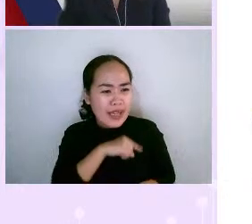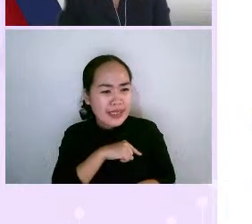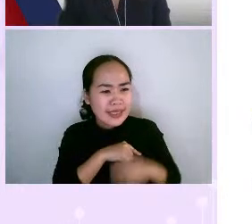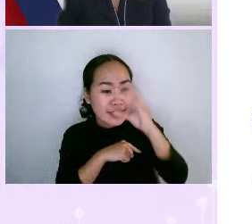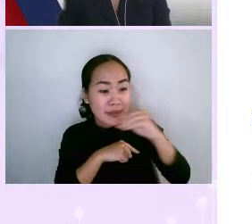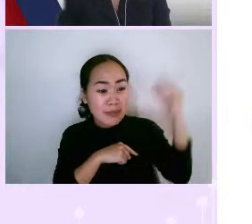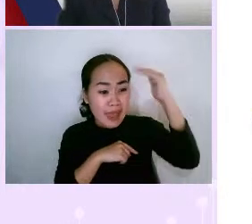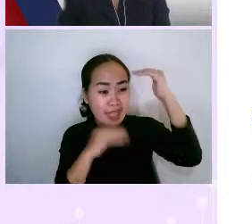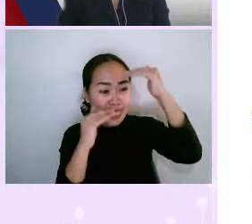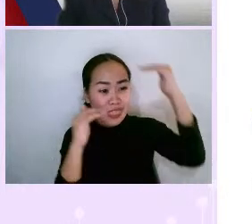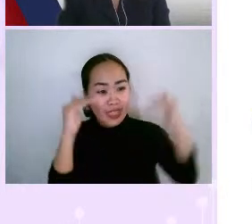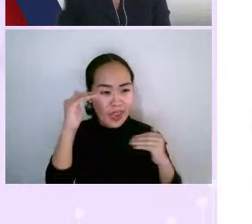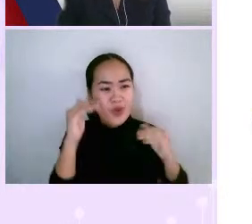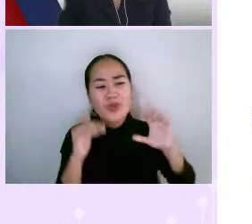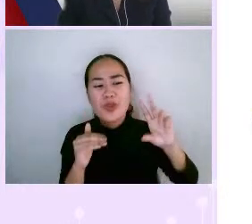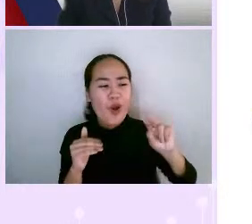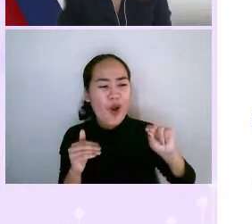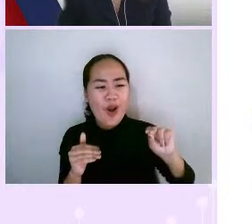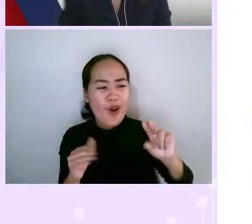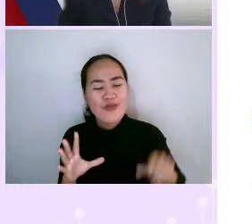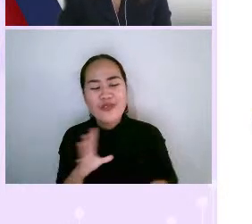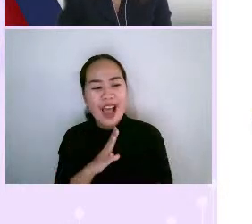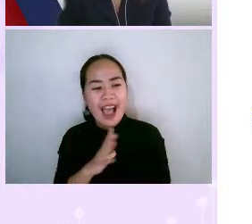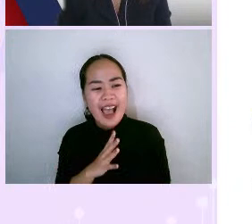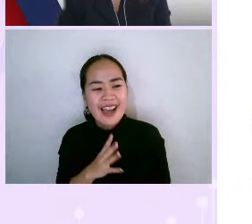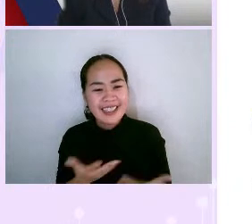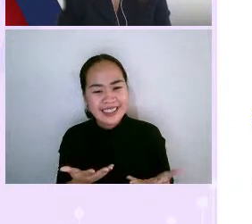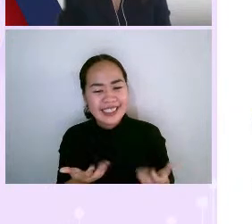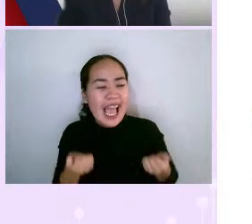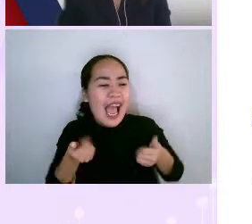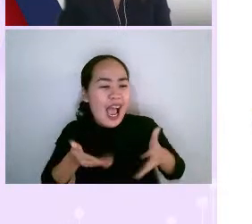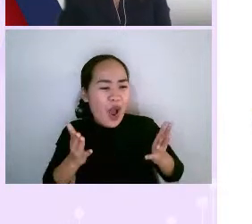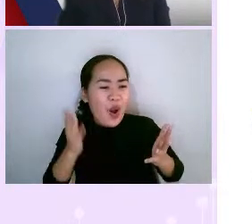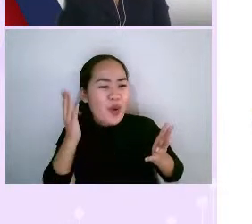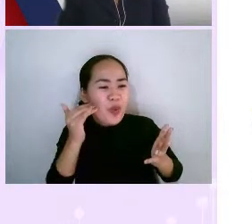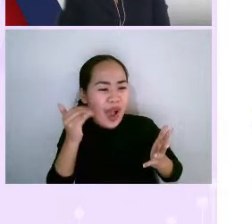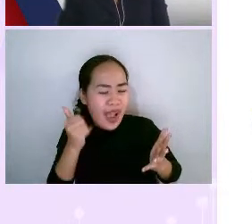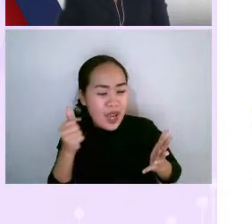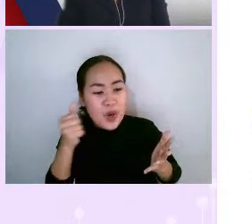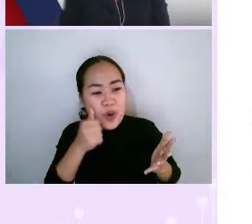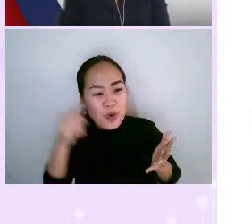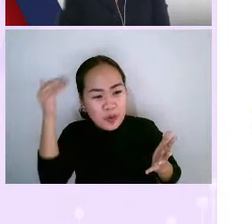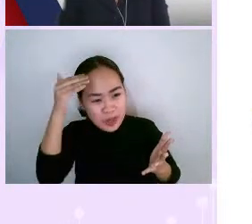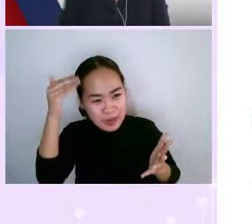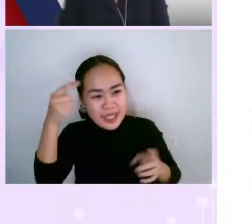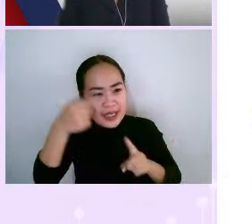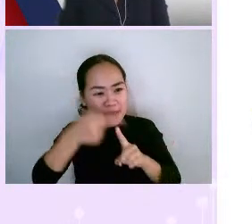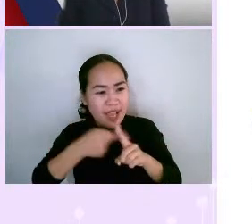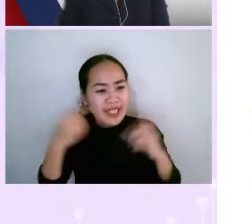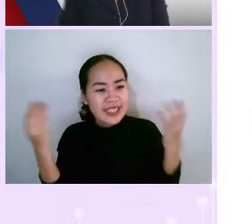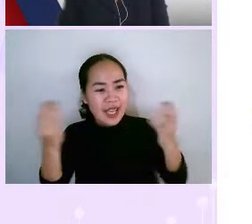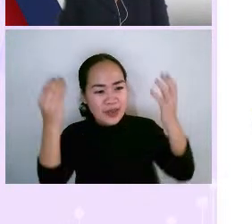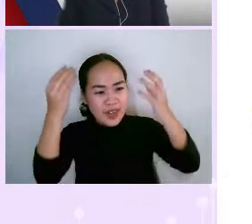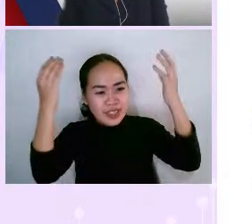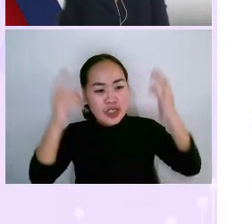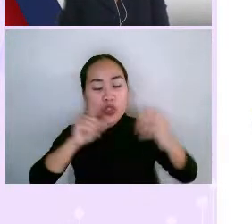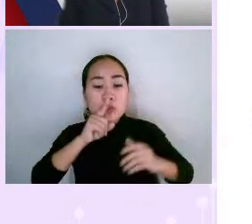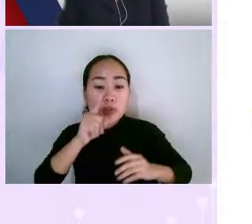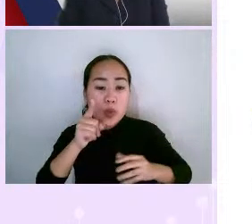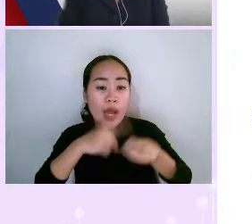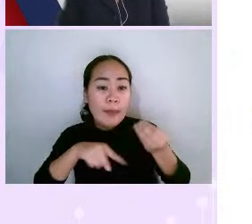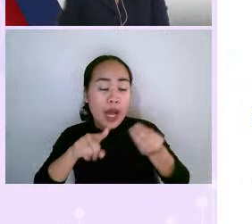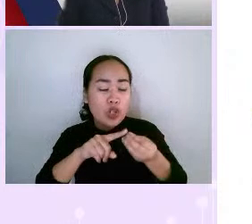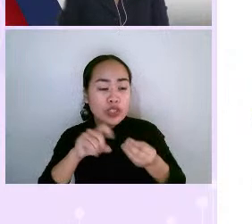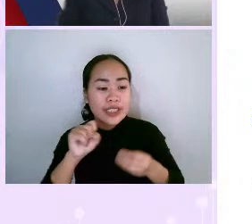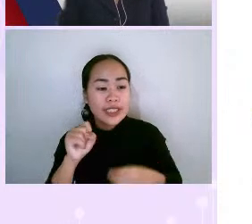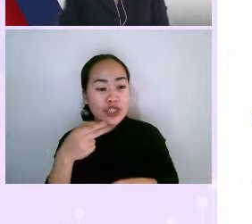kalalakihan. So pagbigyan na po, it's Women's Month celebration now. Now, the activities under the She Trades